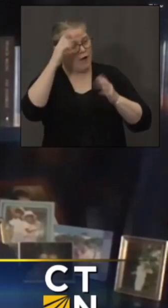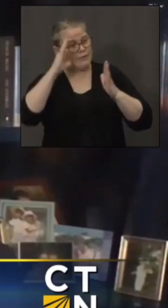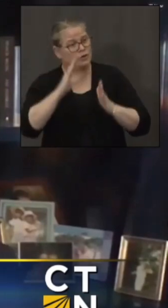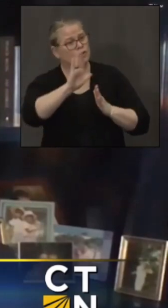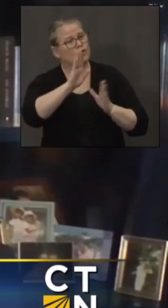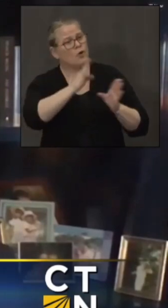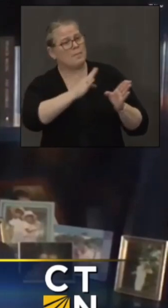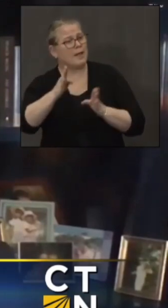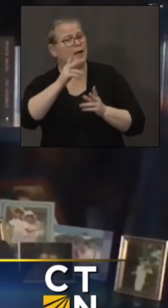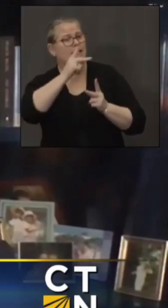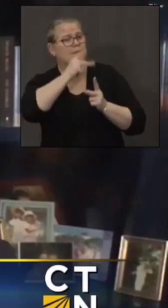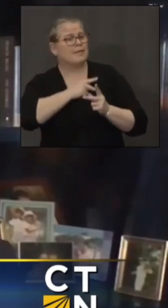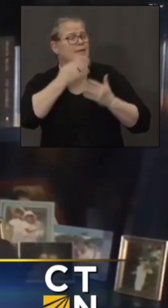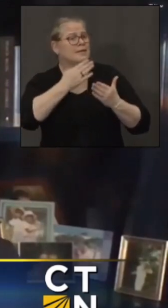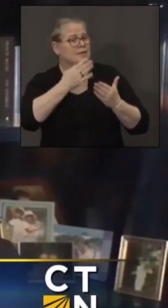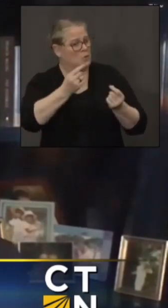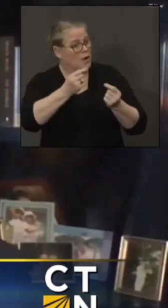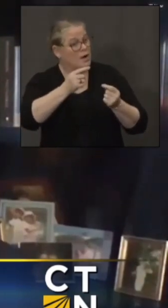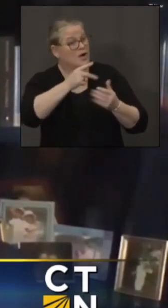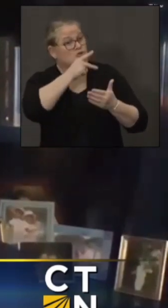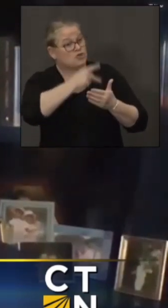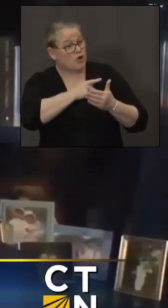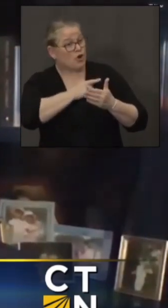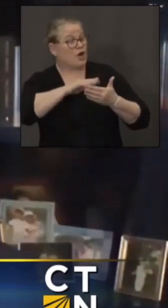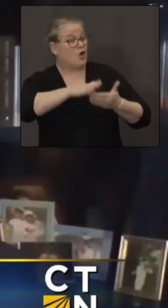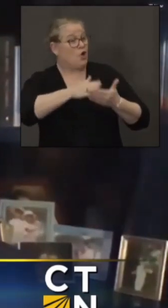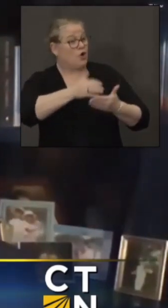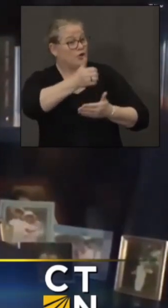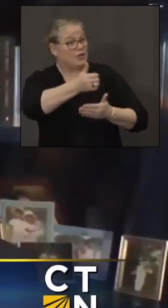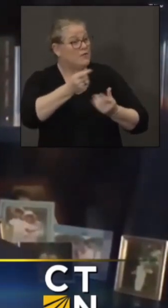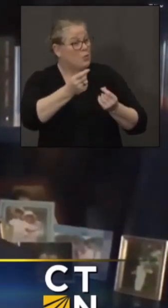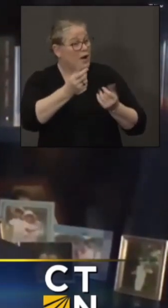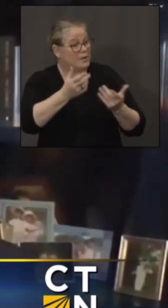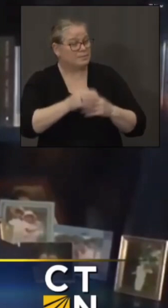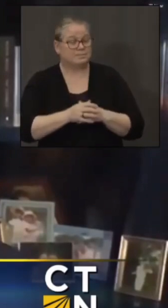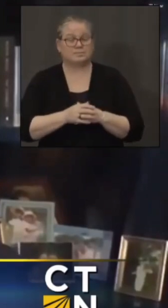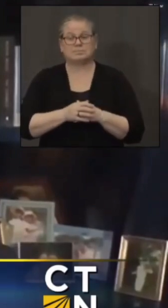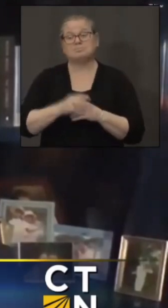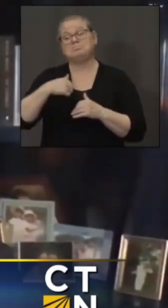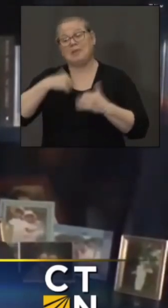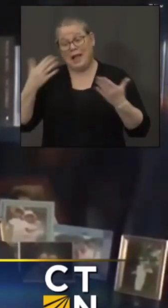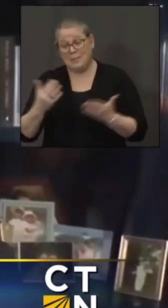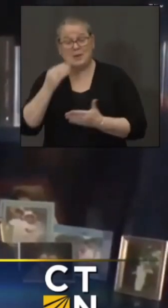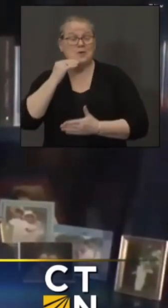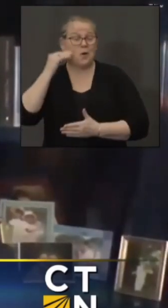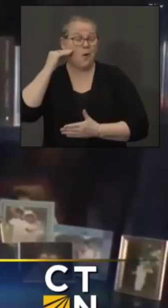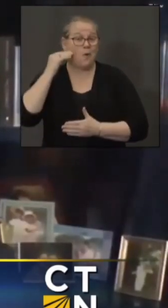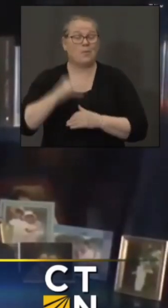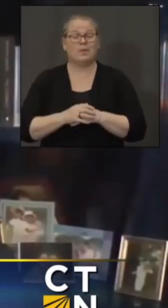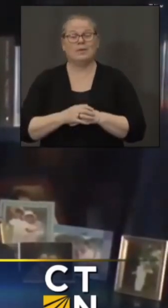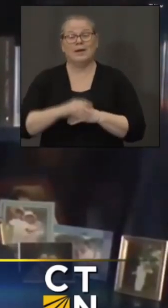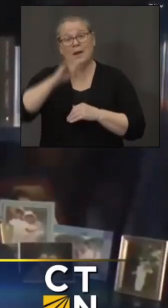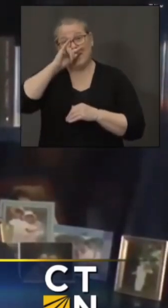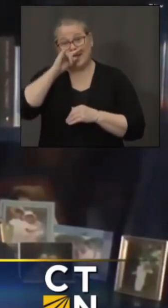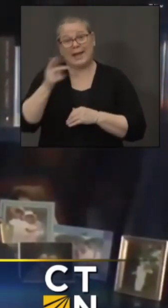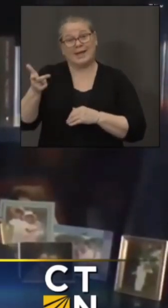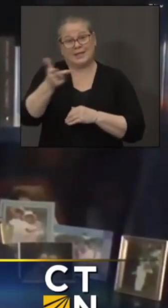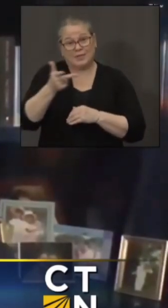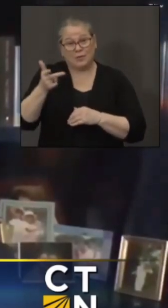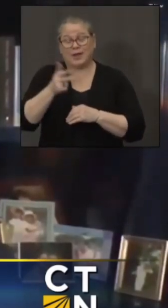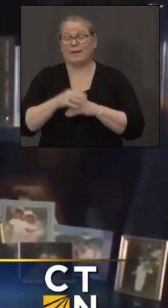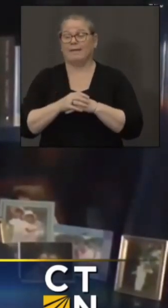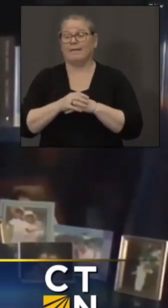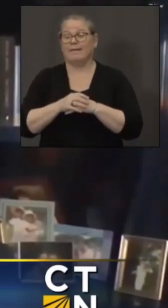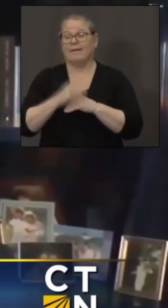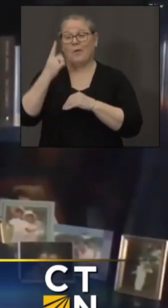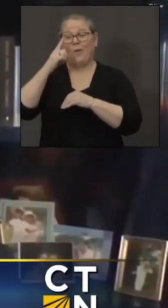turkey? What are your plans here? Well, I'm here at home. I've got my 3 kids, 1 fiance,